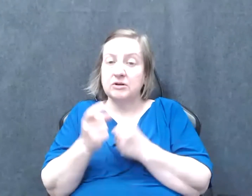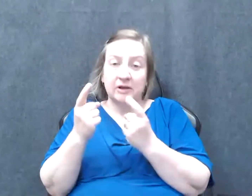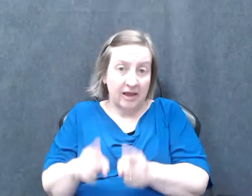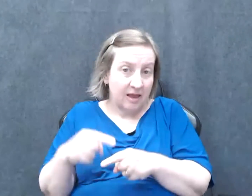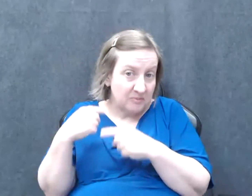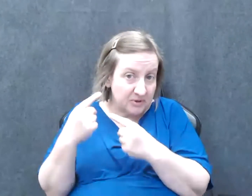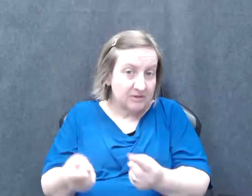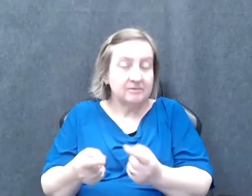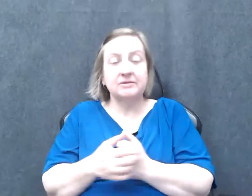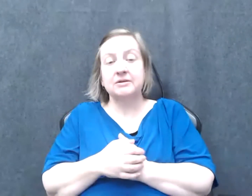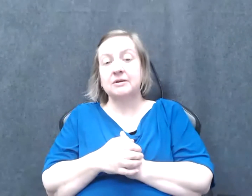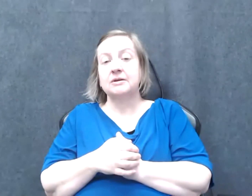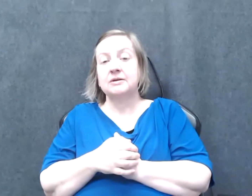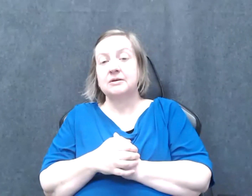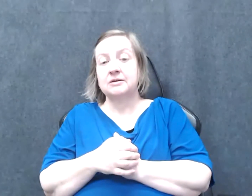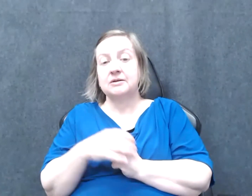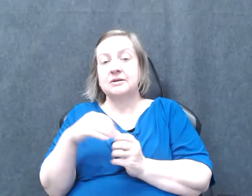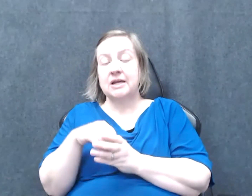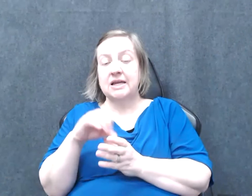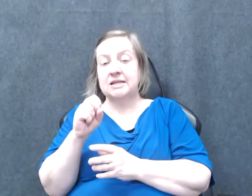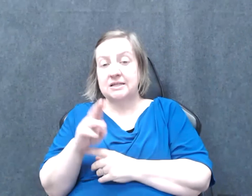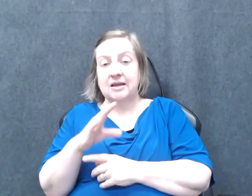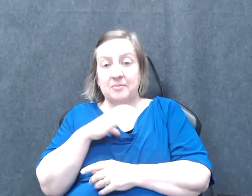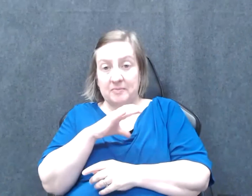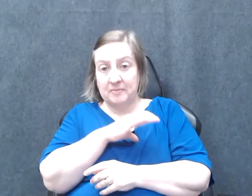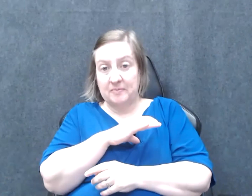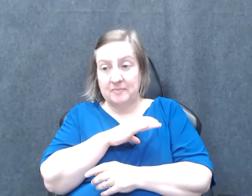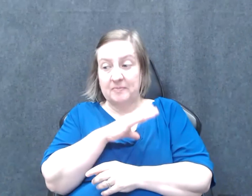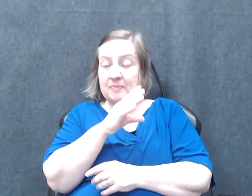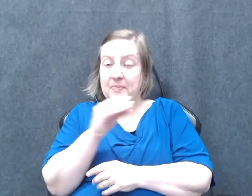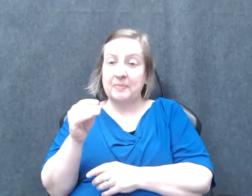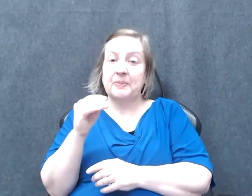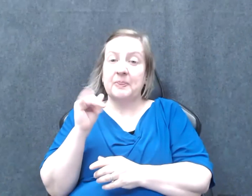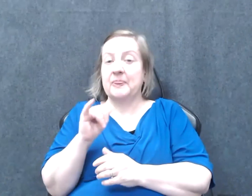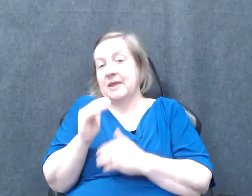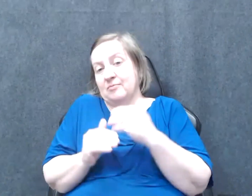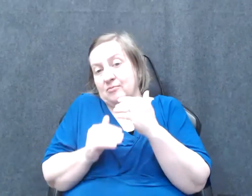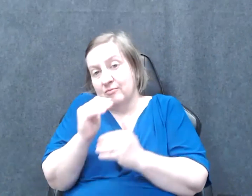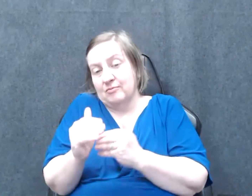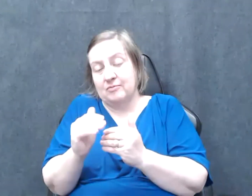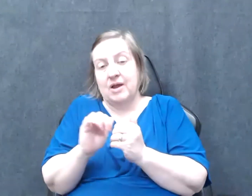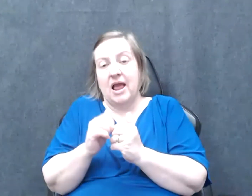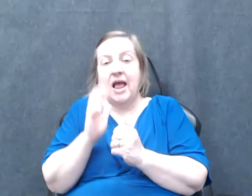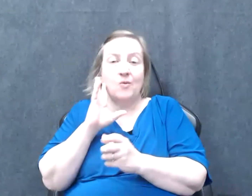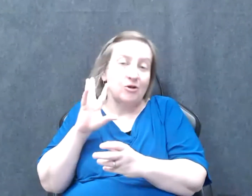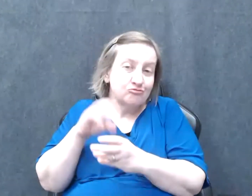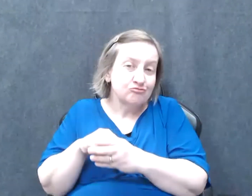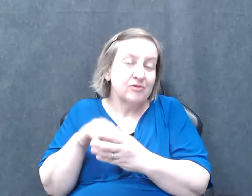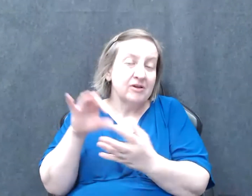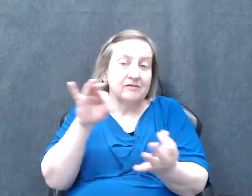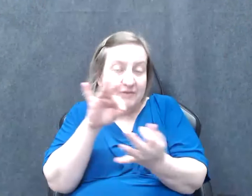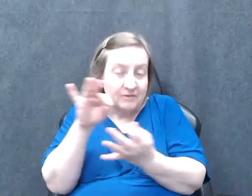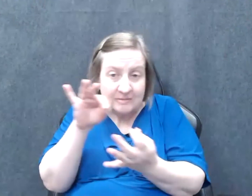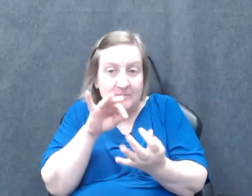and underway in our subcommittees, as well as the process for incorporating feedback